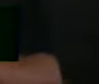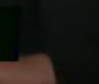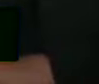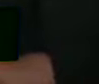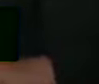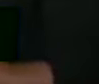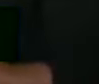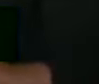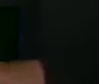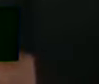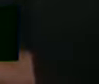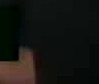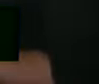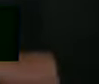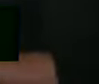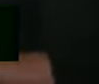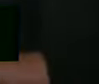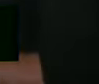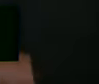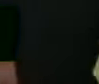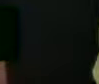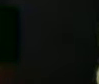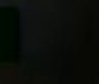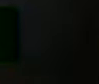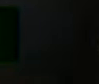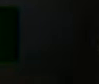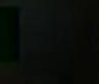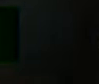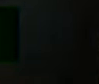Our surrogate mother is about to have our baby.